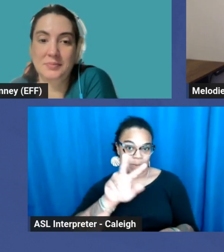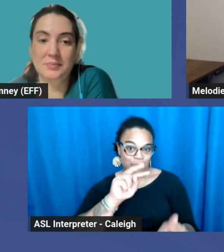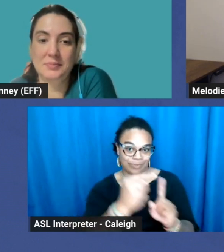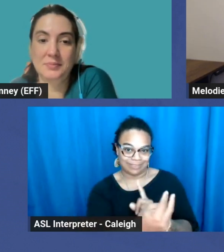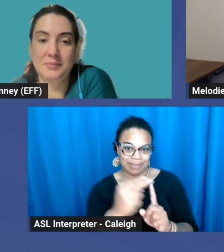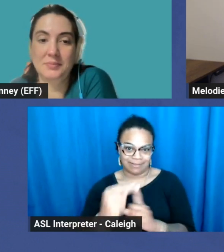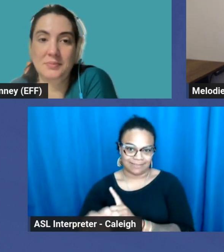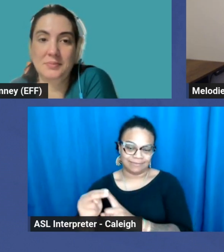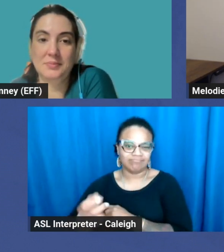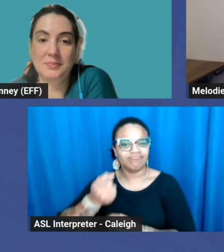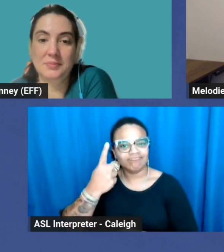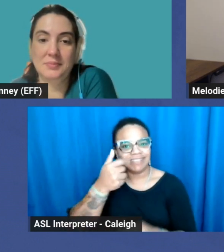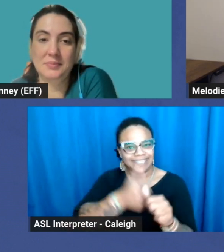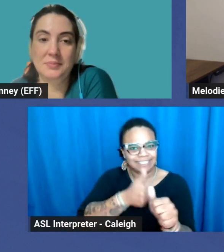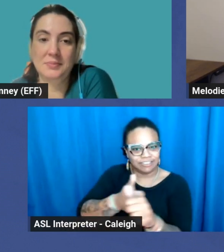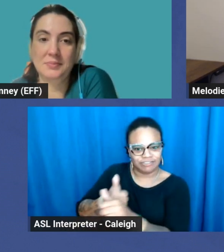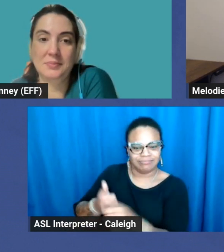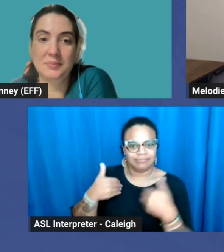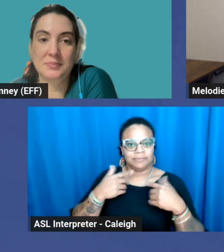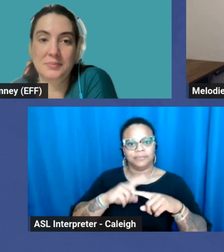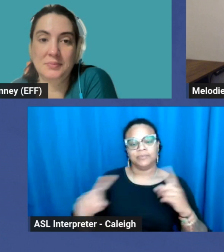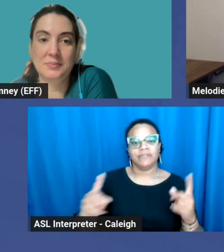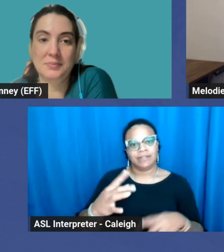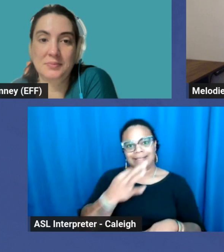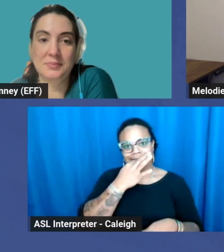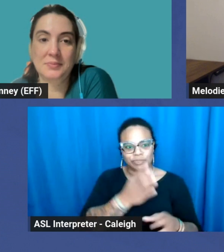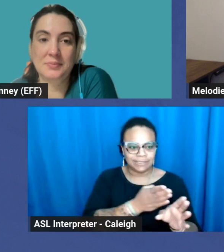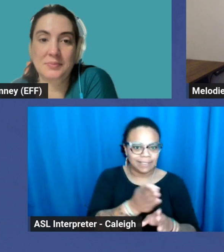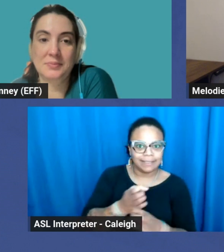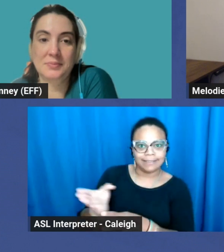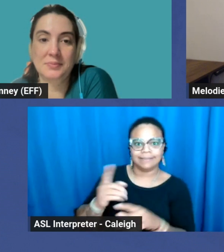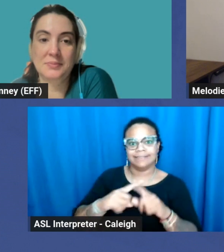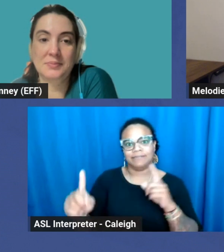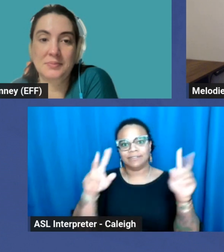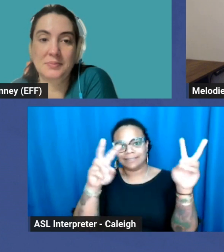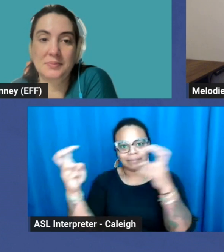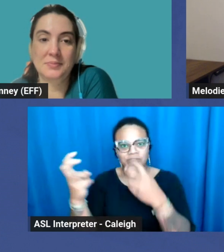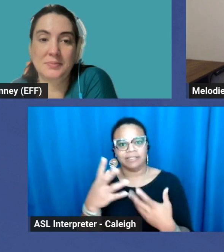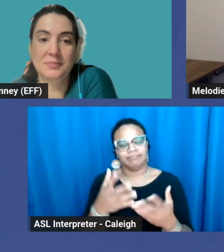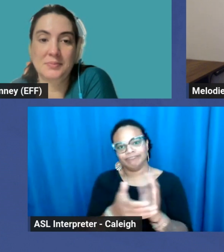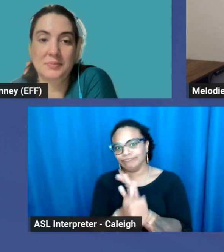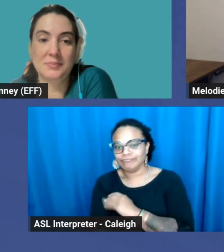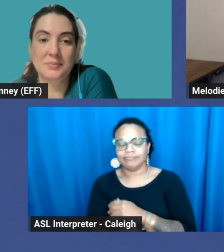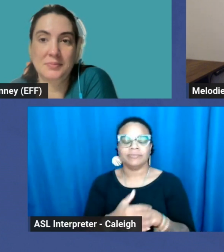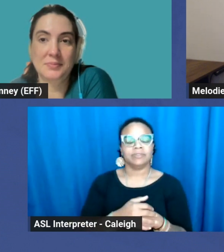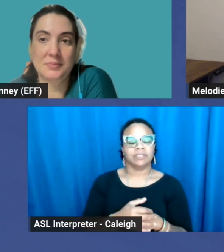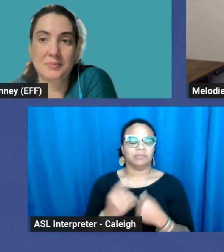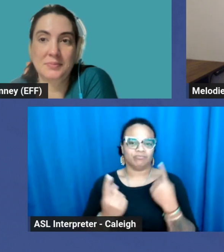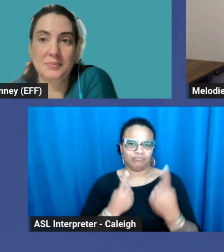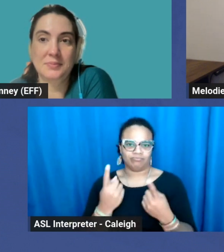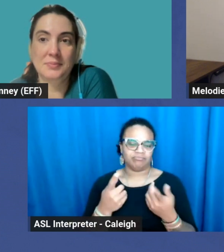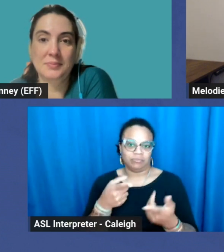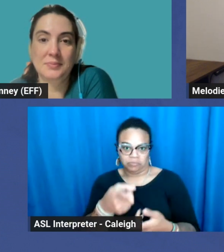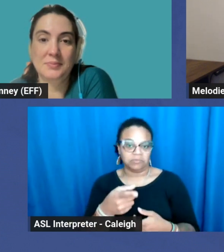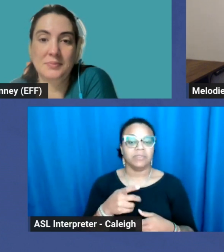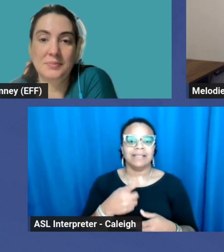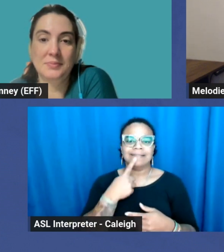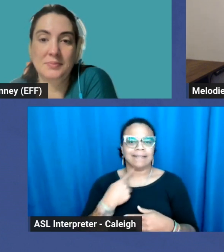each have a different expertise and different subject area. Tell us a little bit about how censorship looked